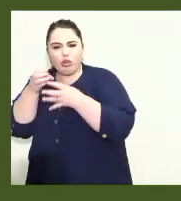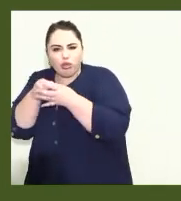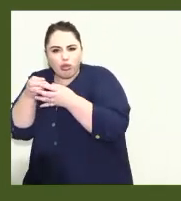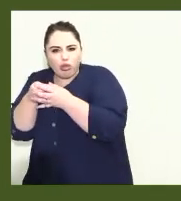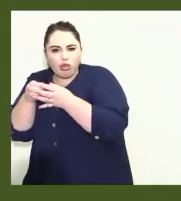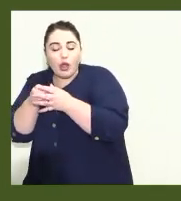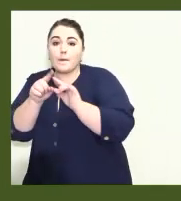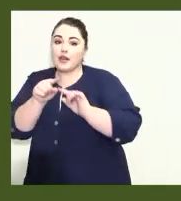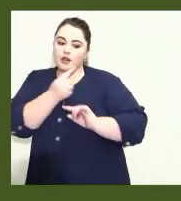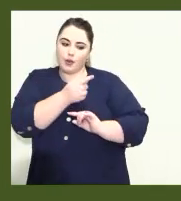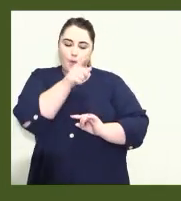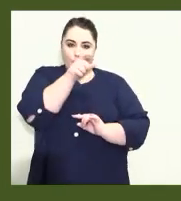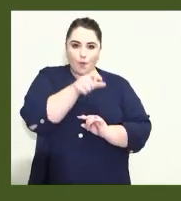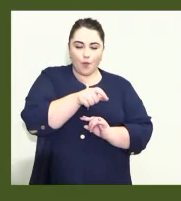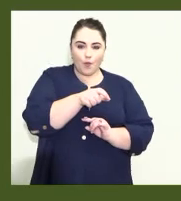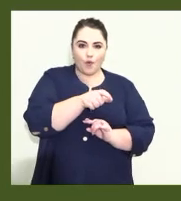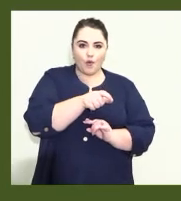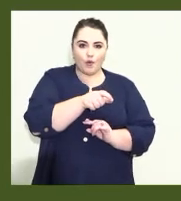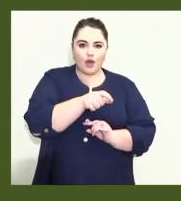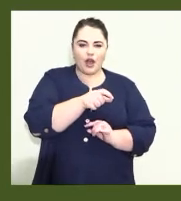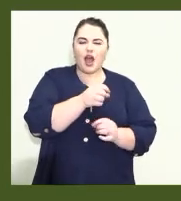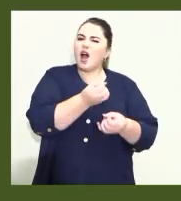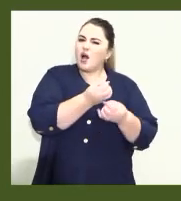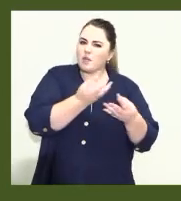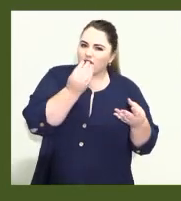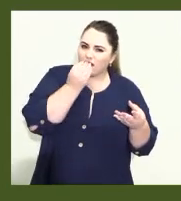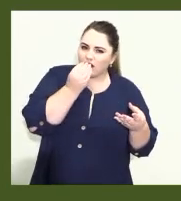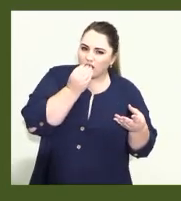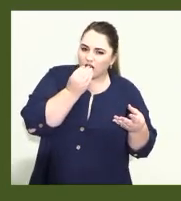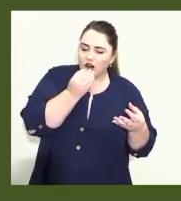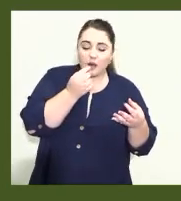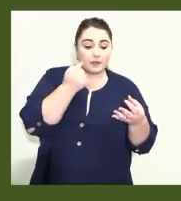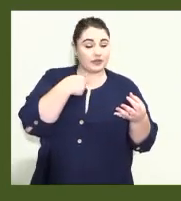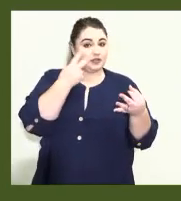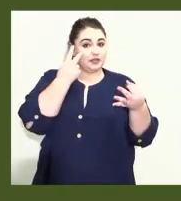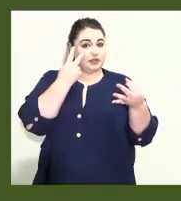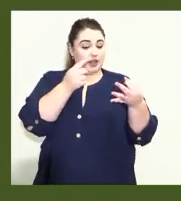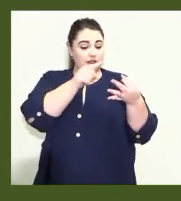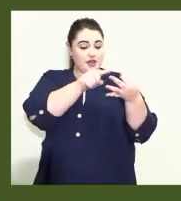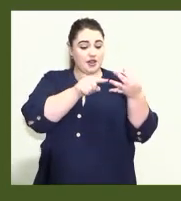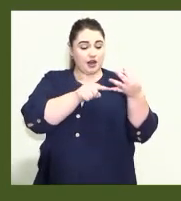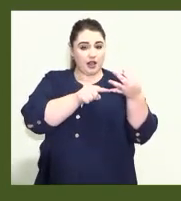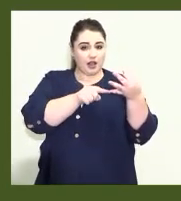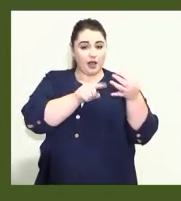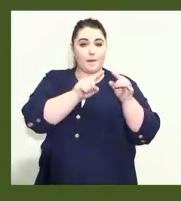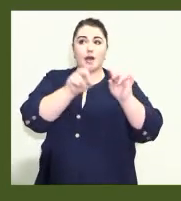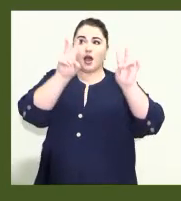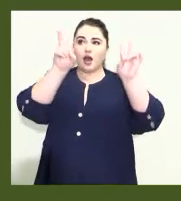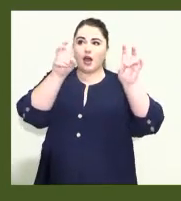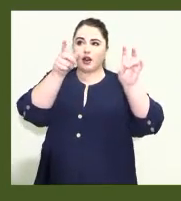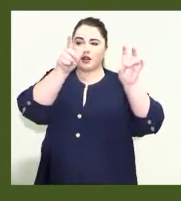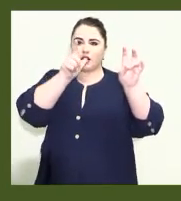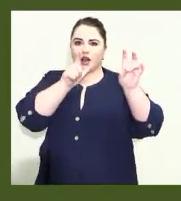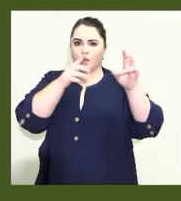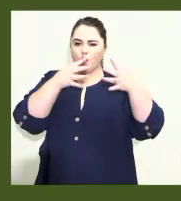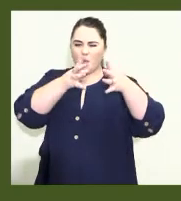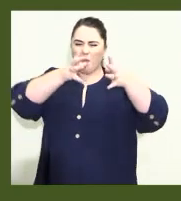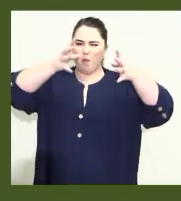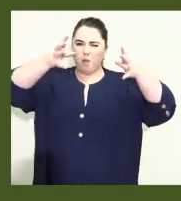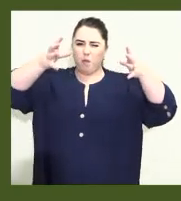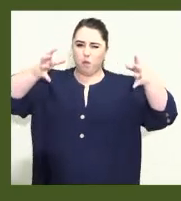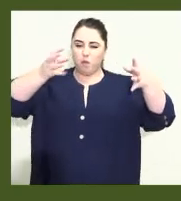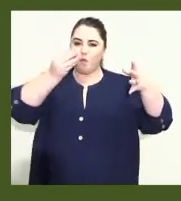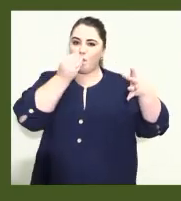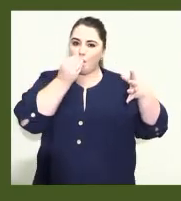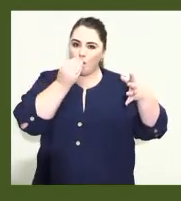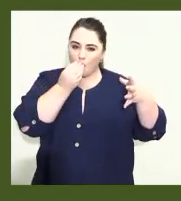day, but smaller. This person had how many meals? I see here three. But the heading tells me